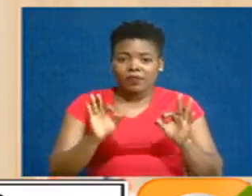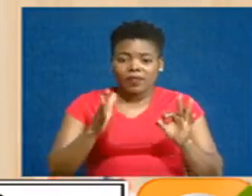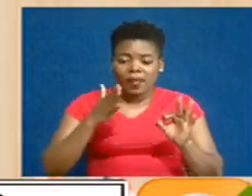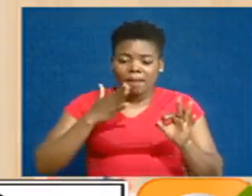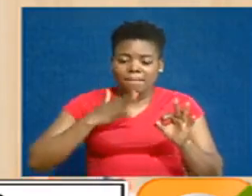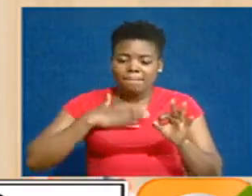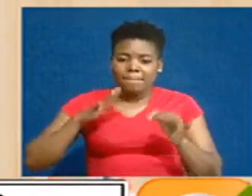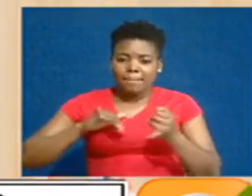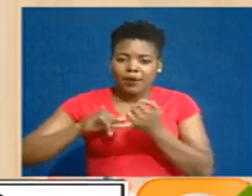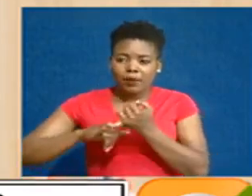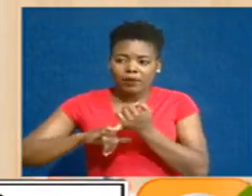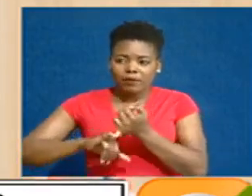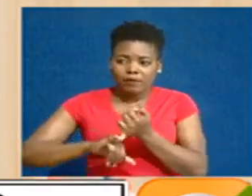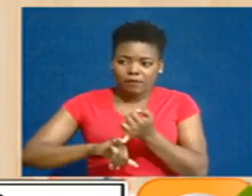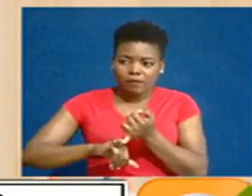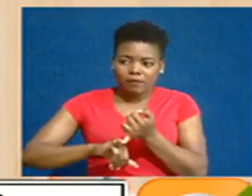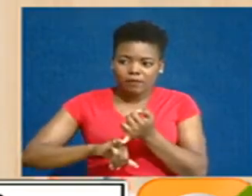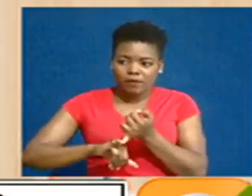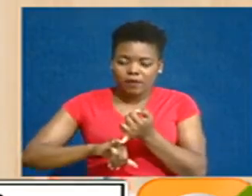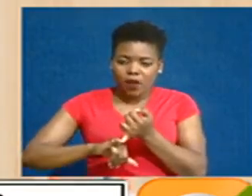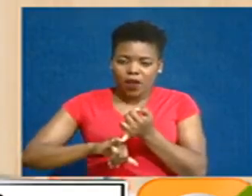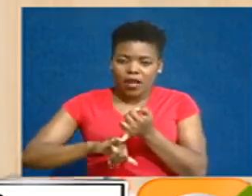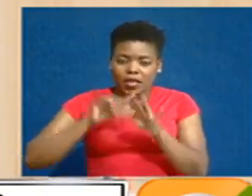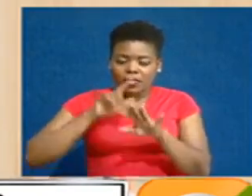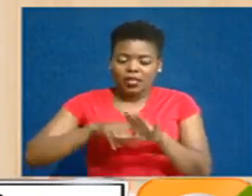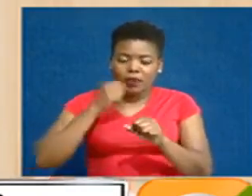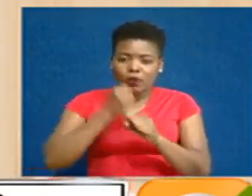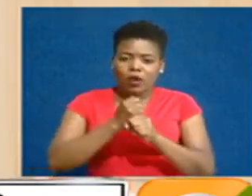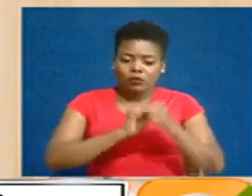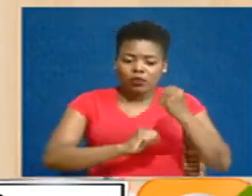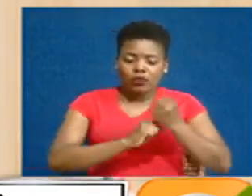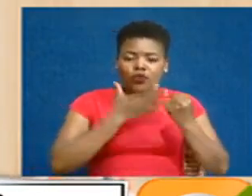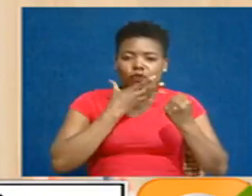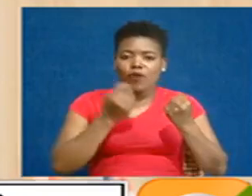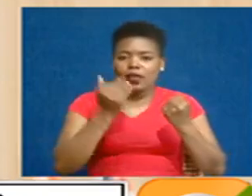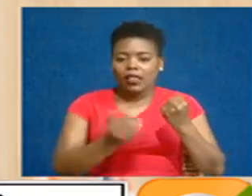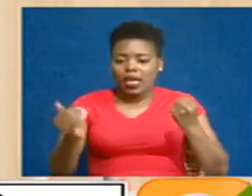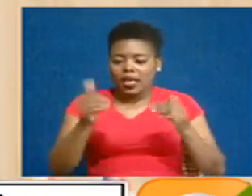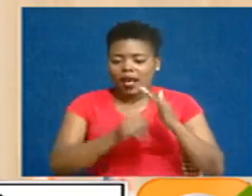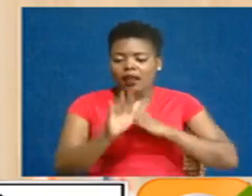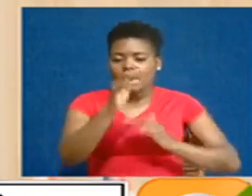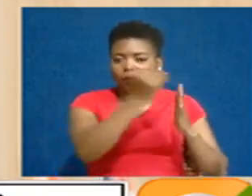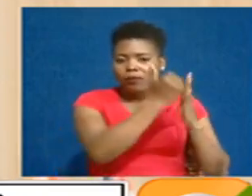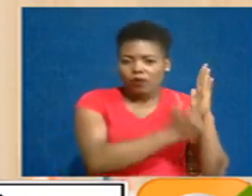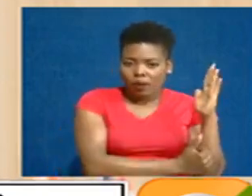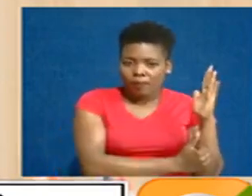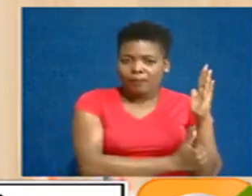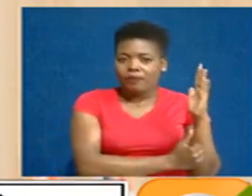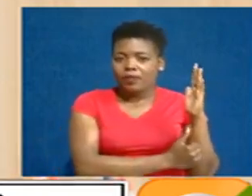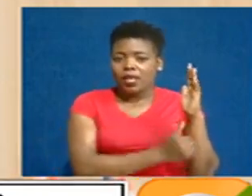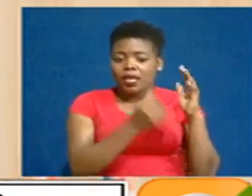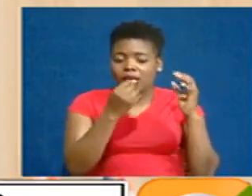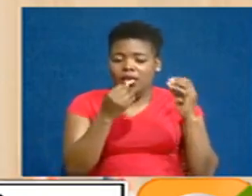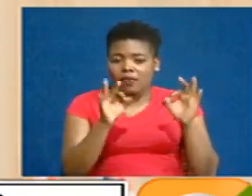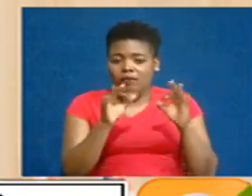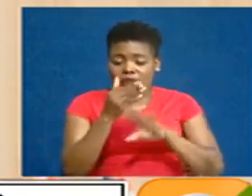my spouse, in her duties for the boy child and her program, has wronged you in